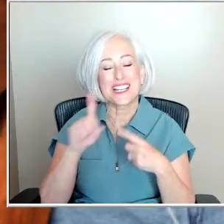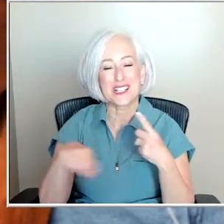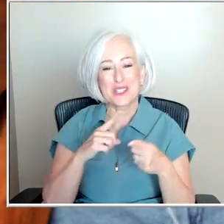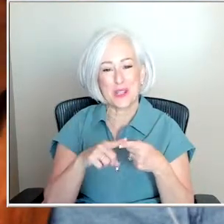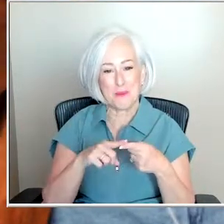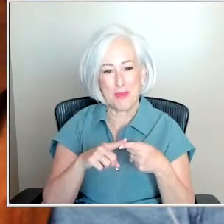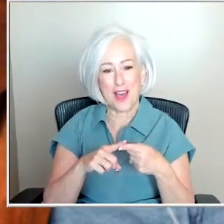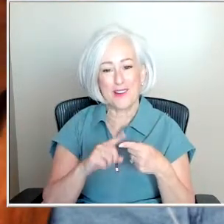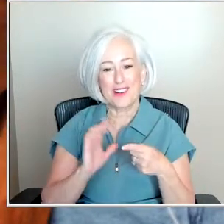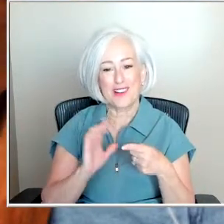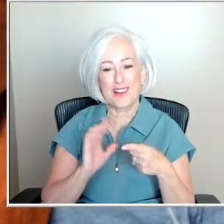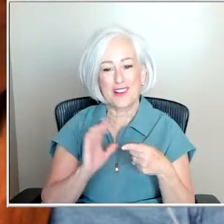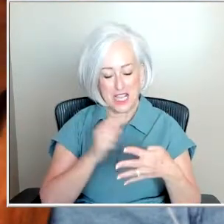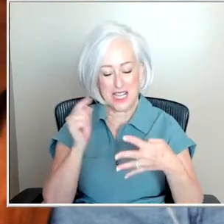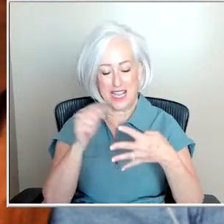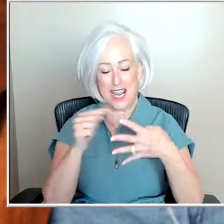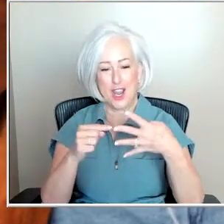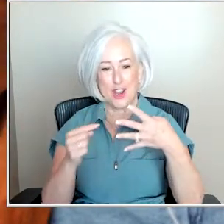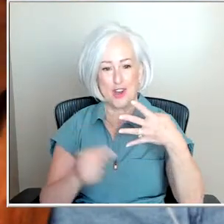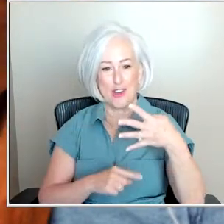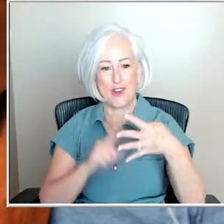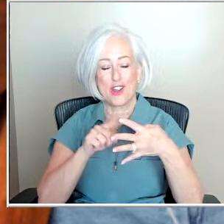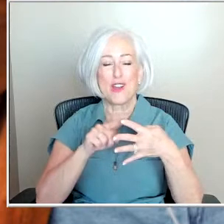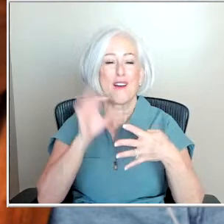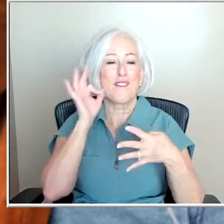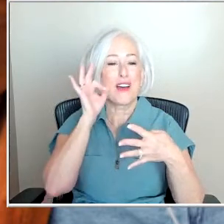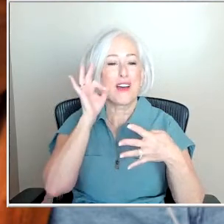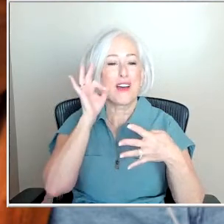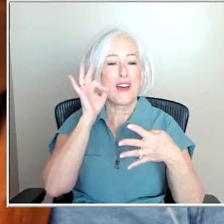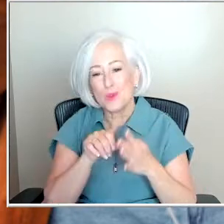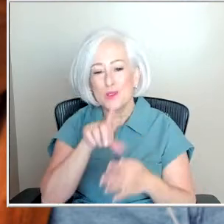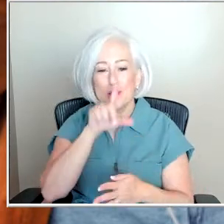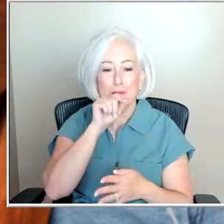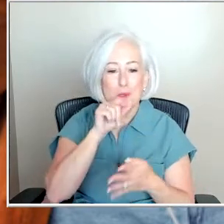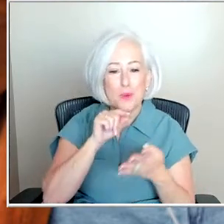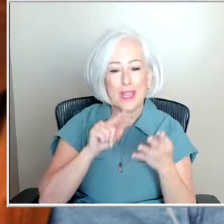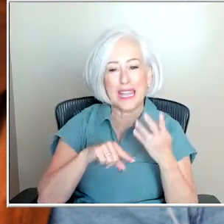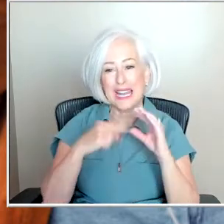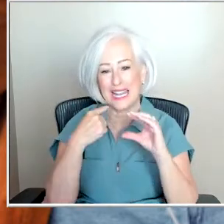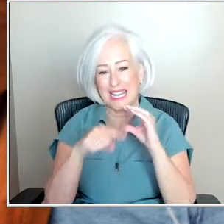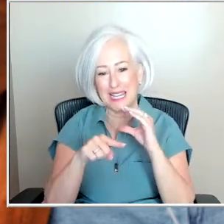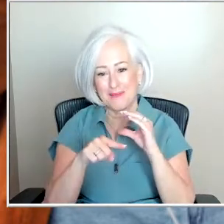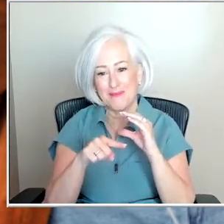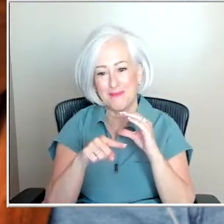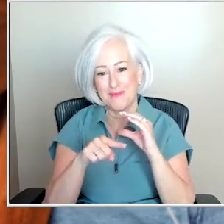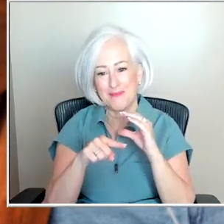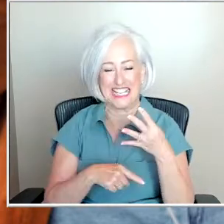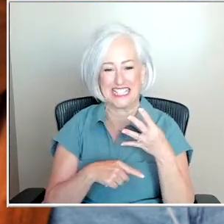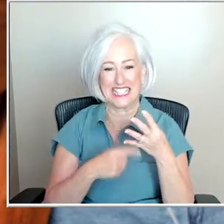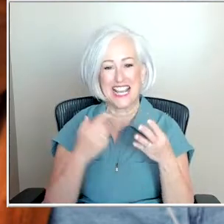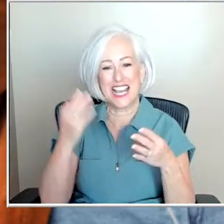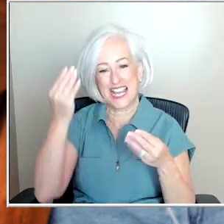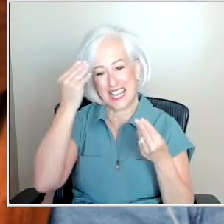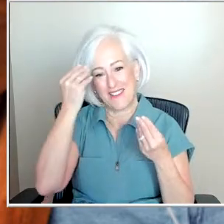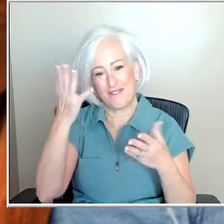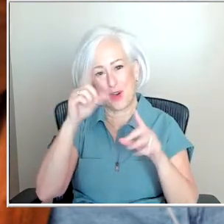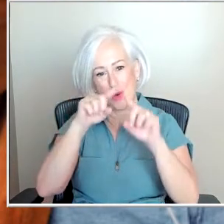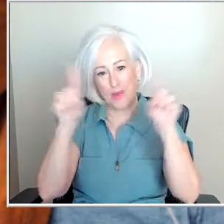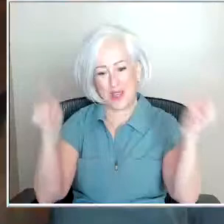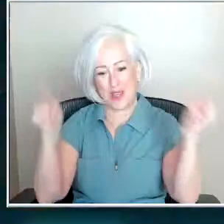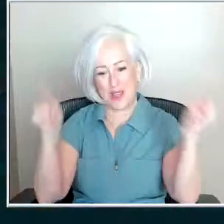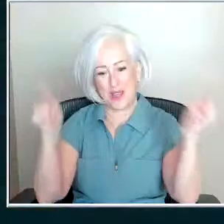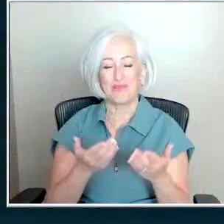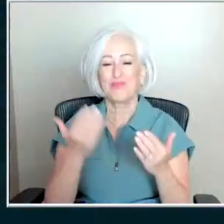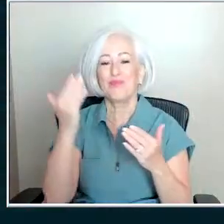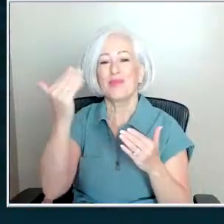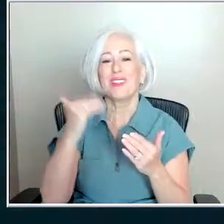You can use the chat on YouTube or Facebook. You can tweet us or email us at the Medical News Network. The info is there on your screen. All right, let's get to our COVID count